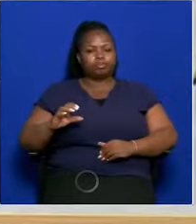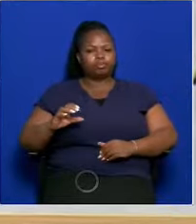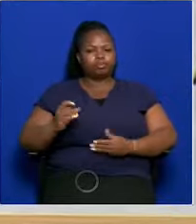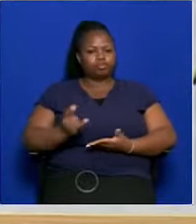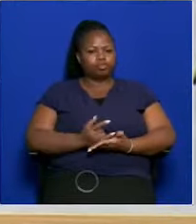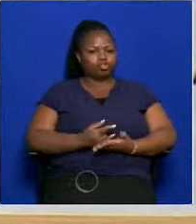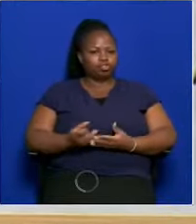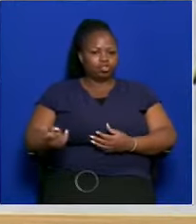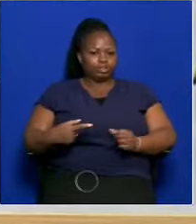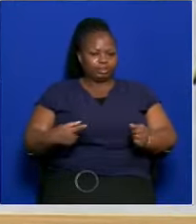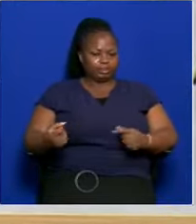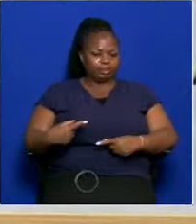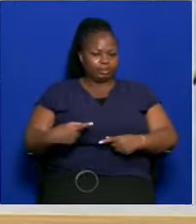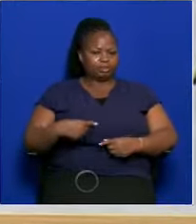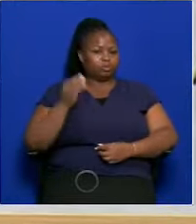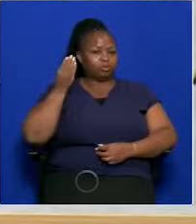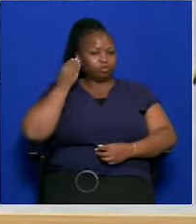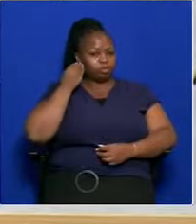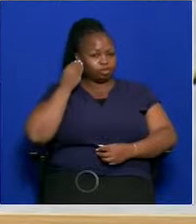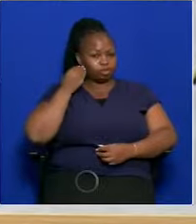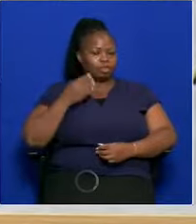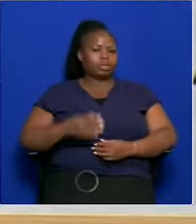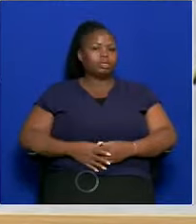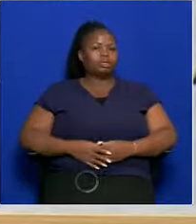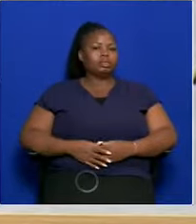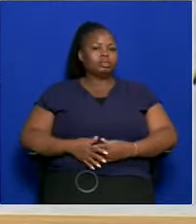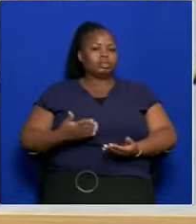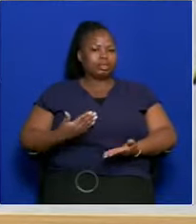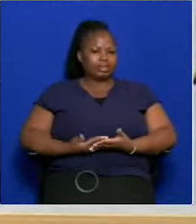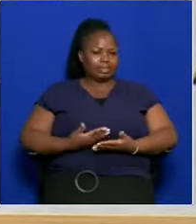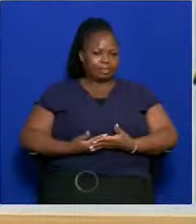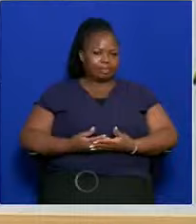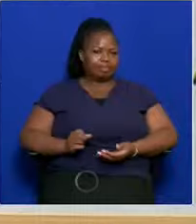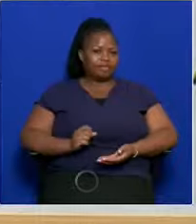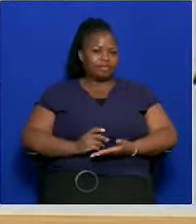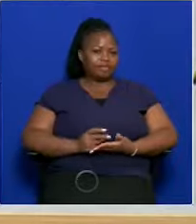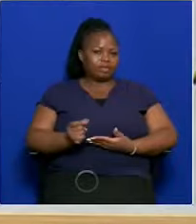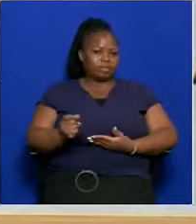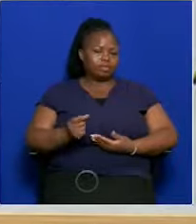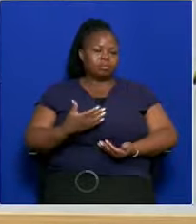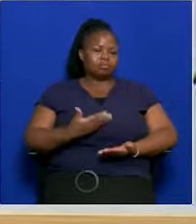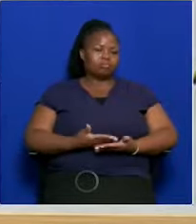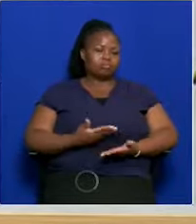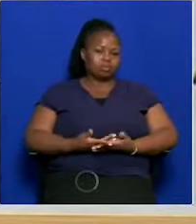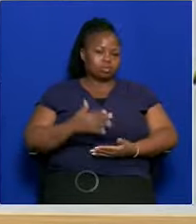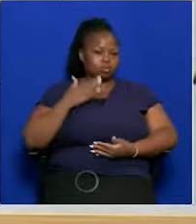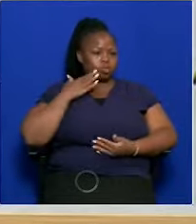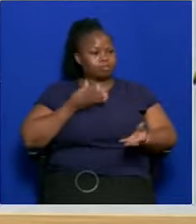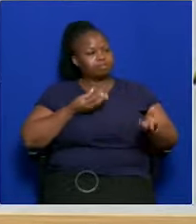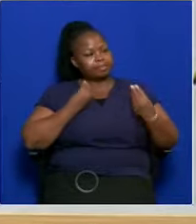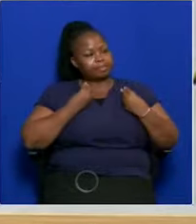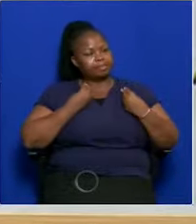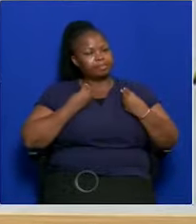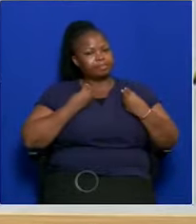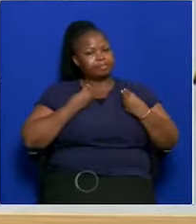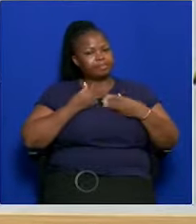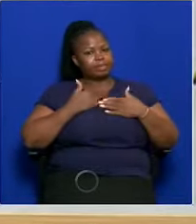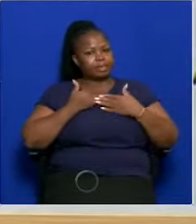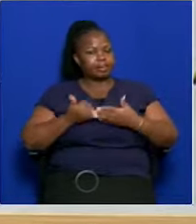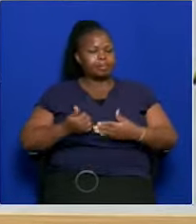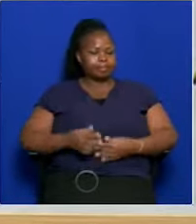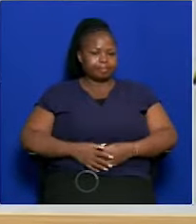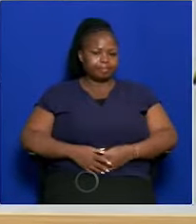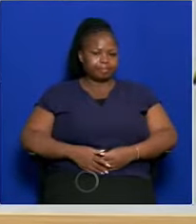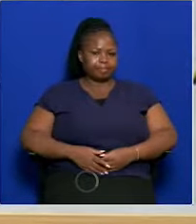of information so that they can react faster as and when we receive this kind of assistance to say there is